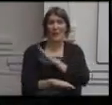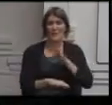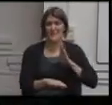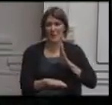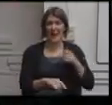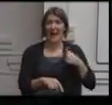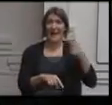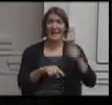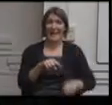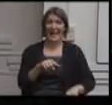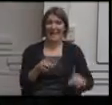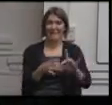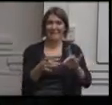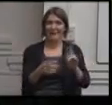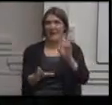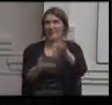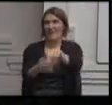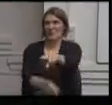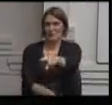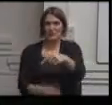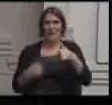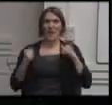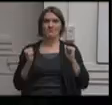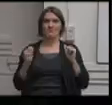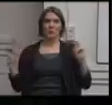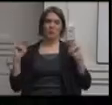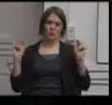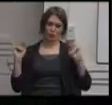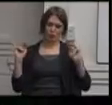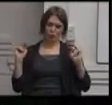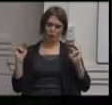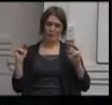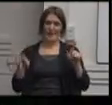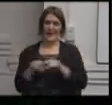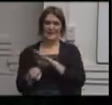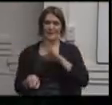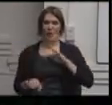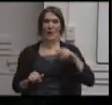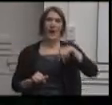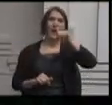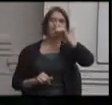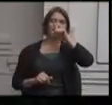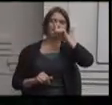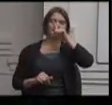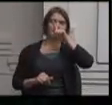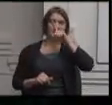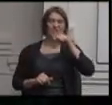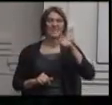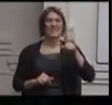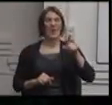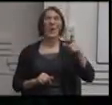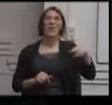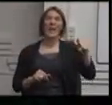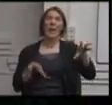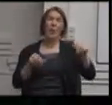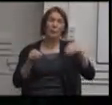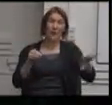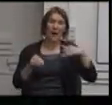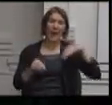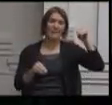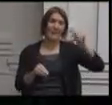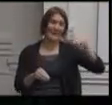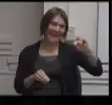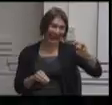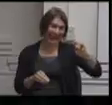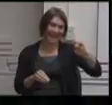on the Downtown Alliance board. And my employer, the Brattleboro Chamber of Commerce, is also a property owner, so we pay